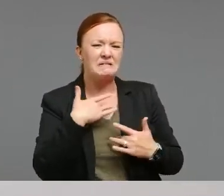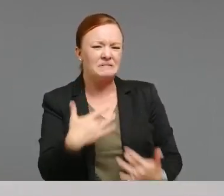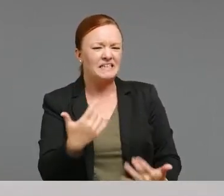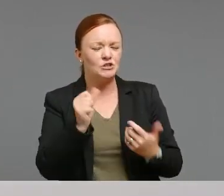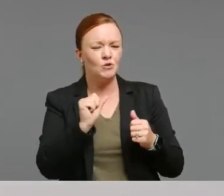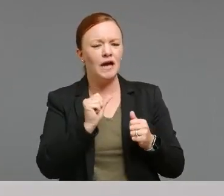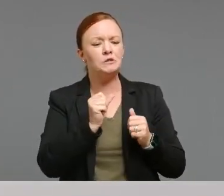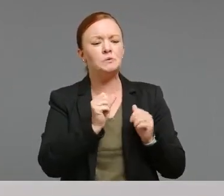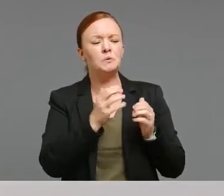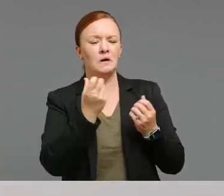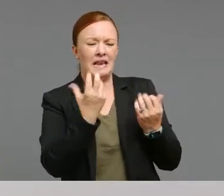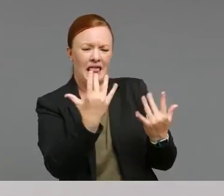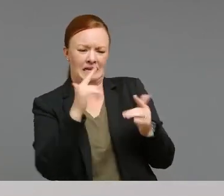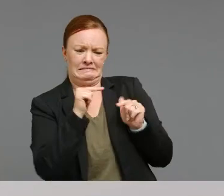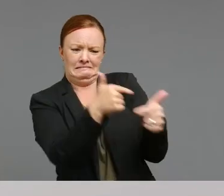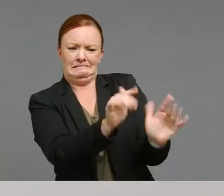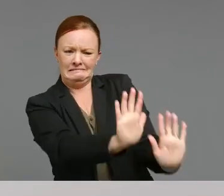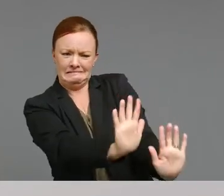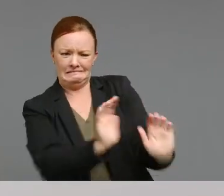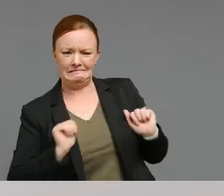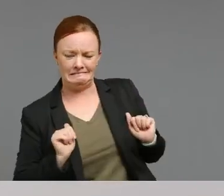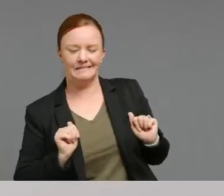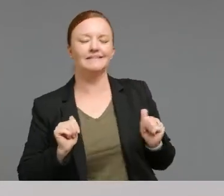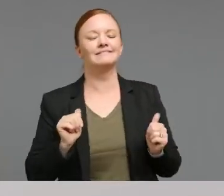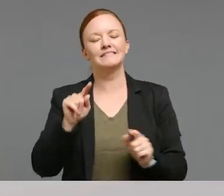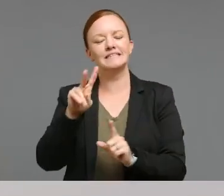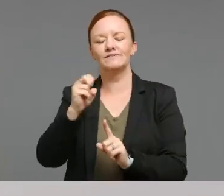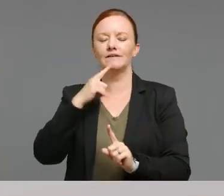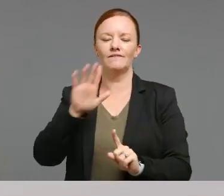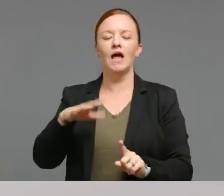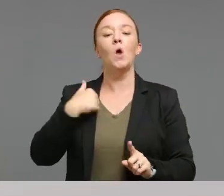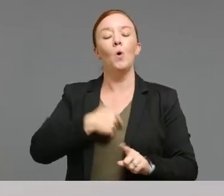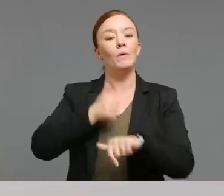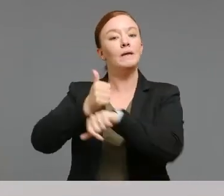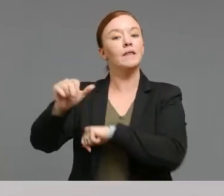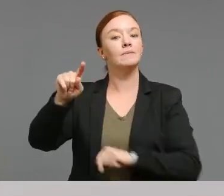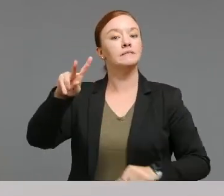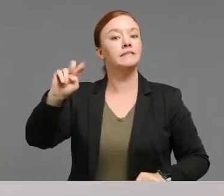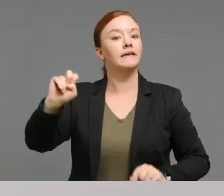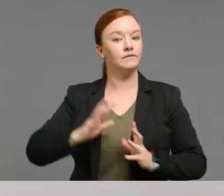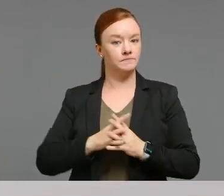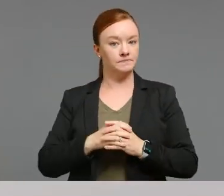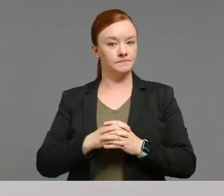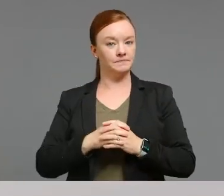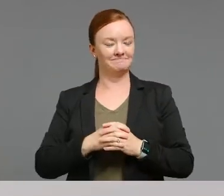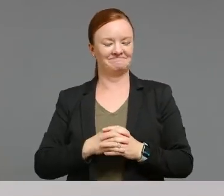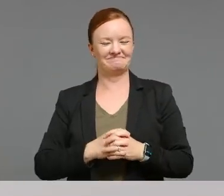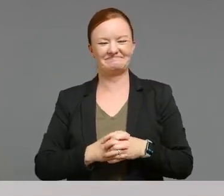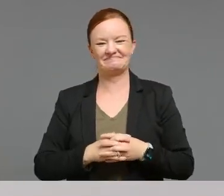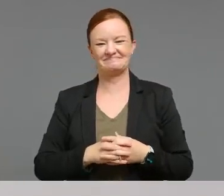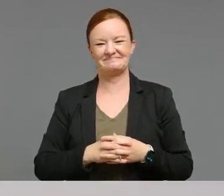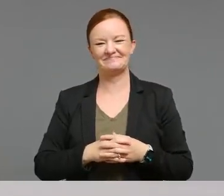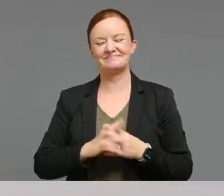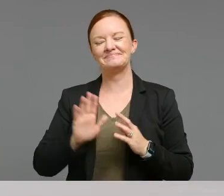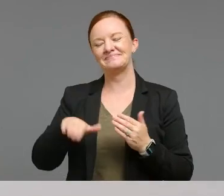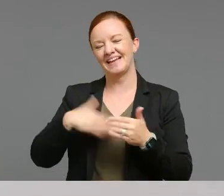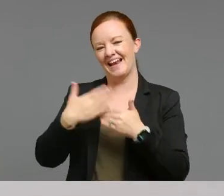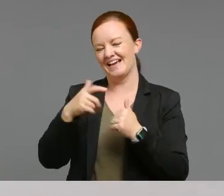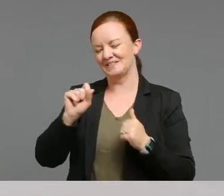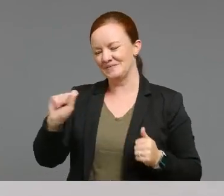trump other people's announcements. That'll be my bad. Okay. We blame Steve. Okay, Katie Davis Young.